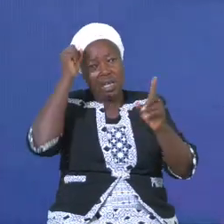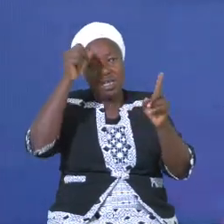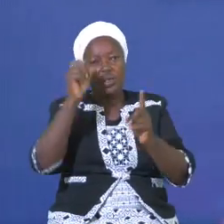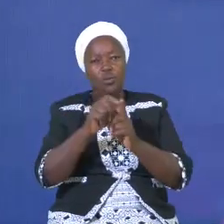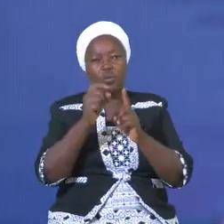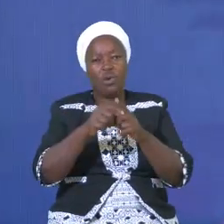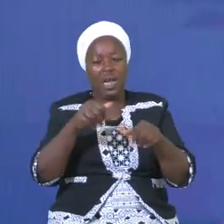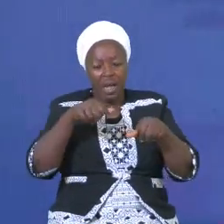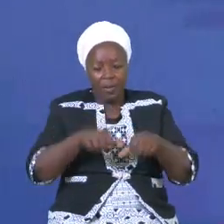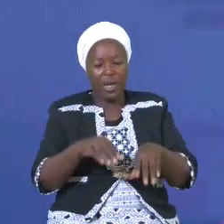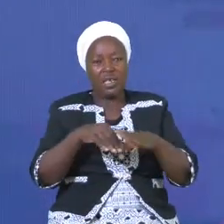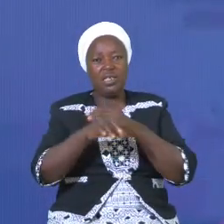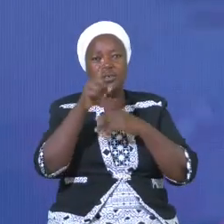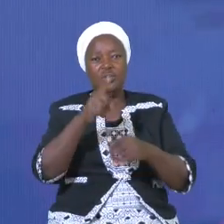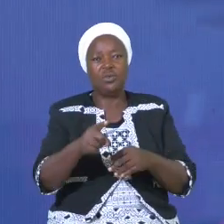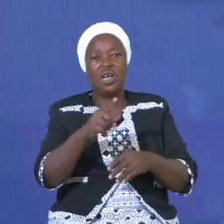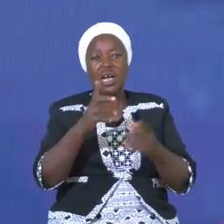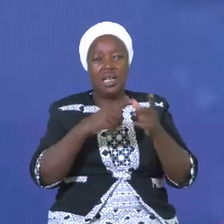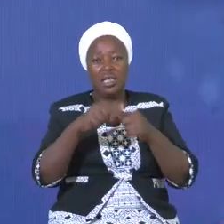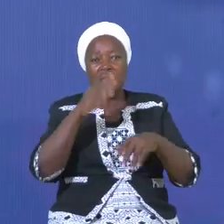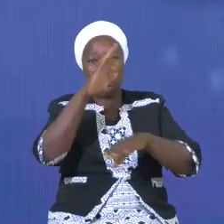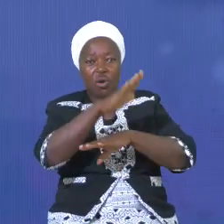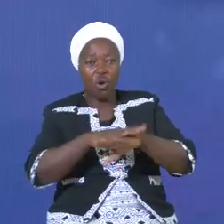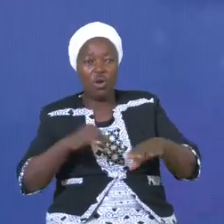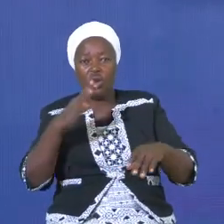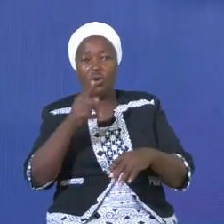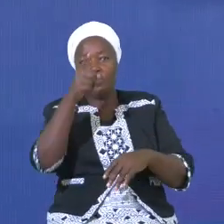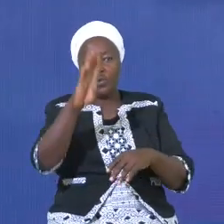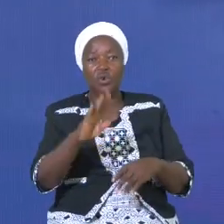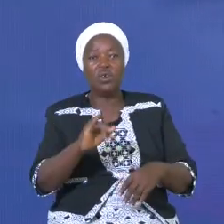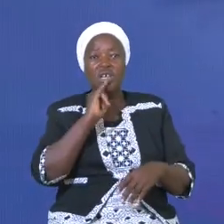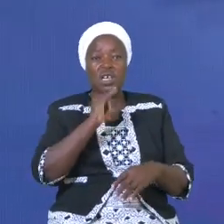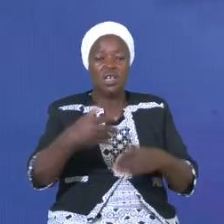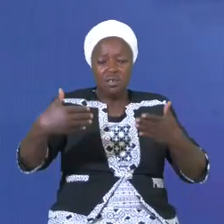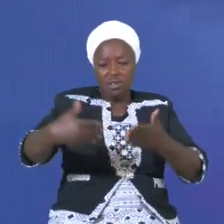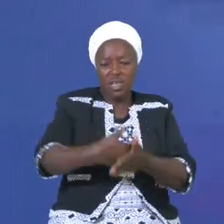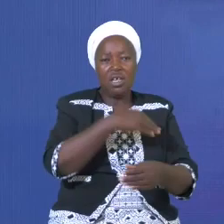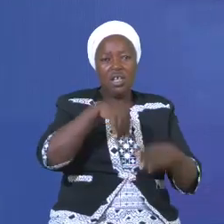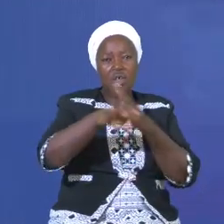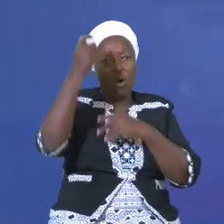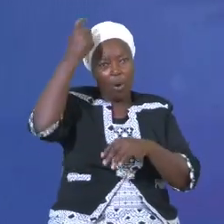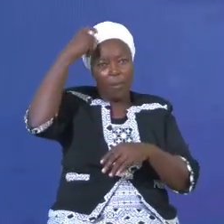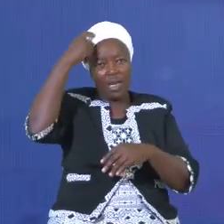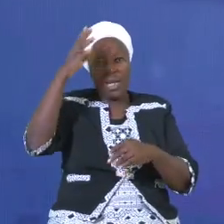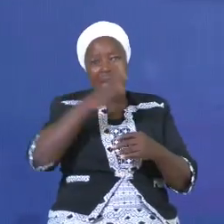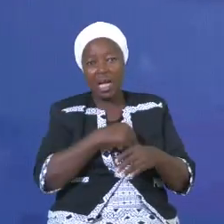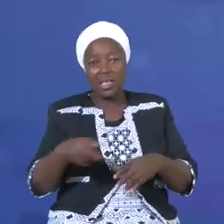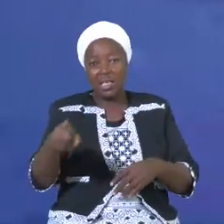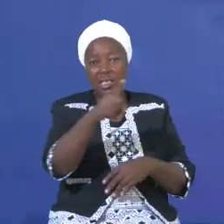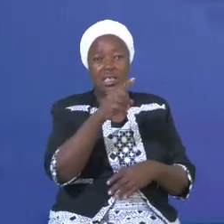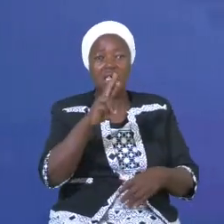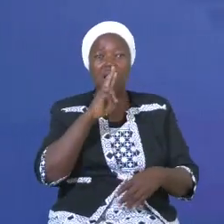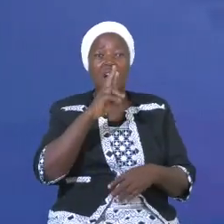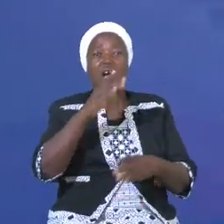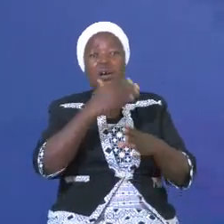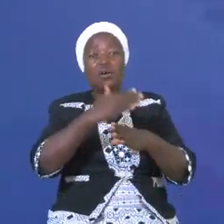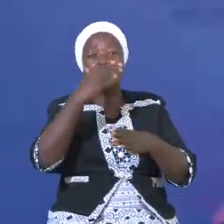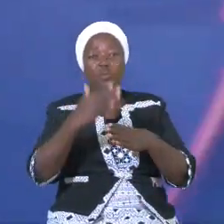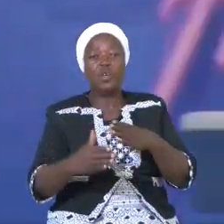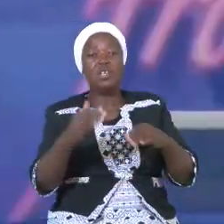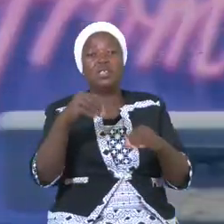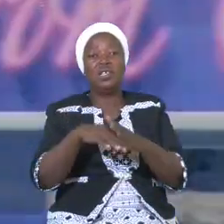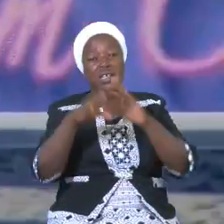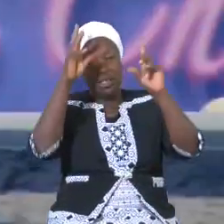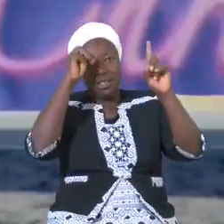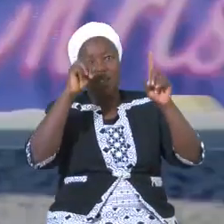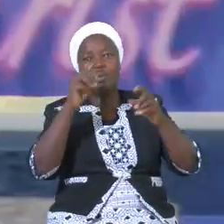you and the calling of god is fresh in your mind and ye are complete in him